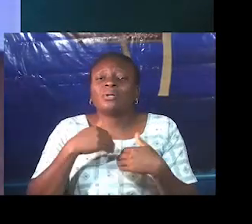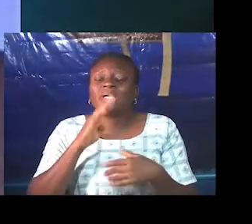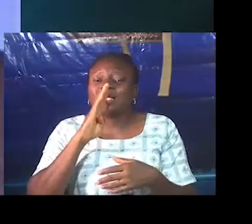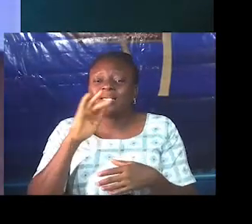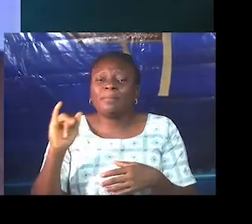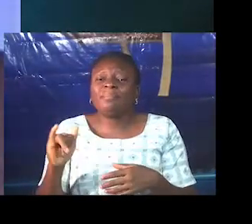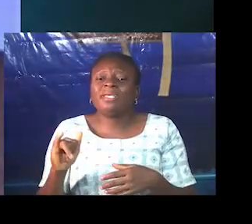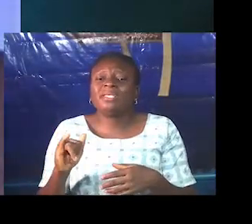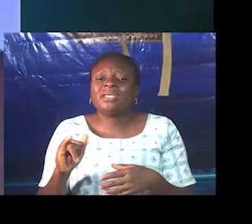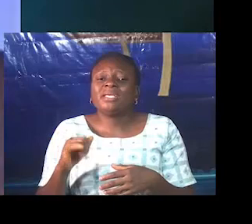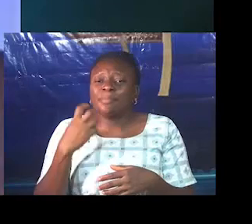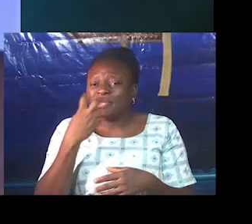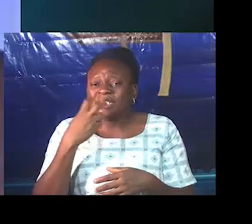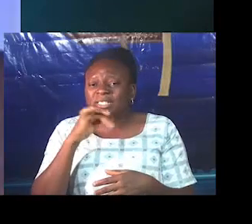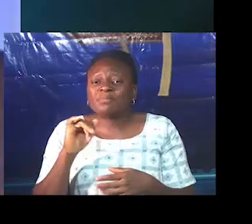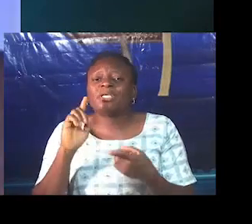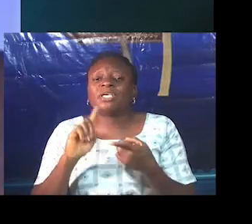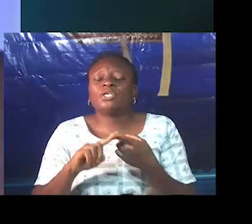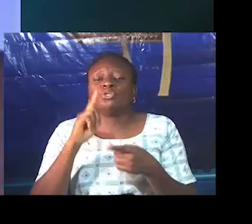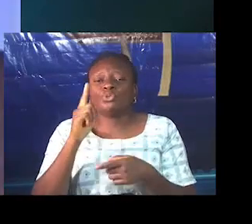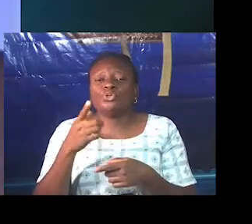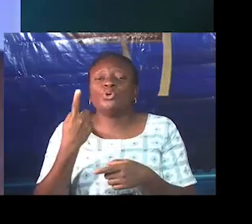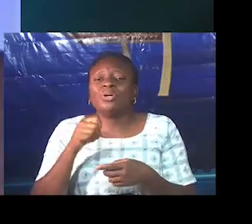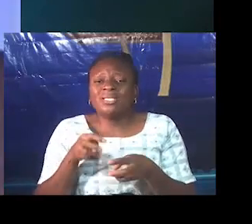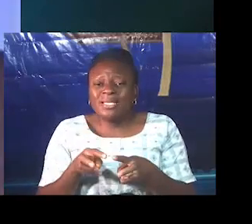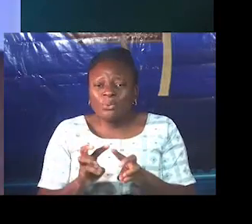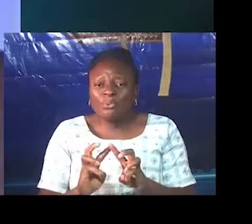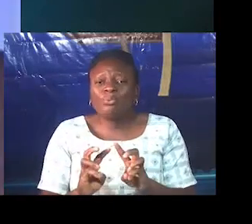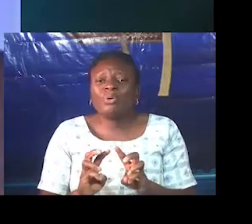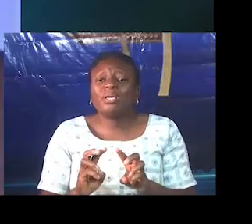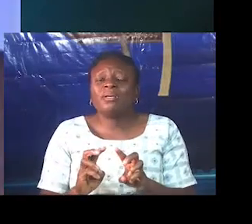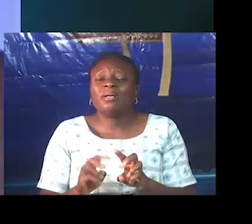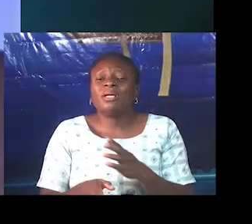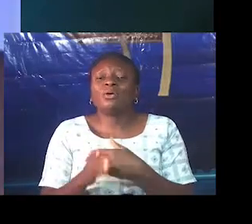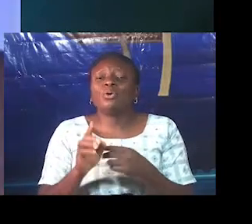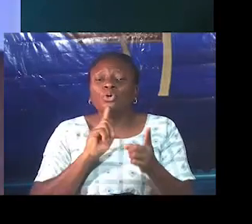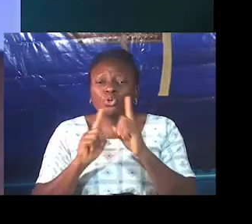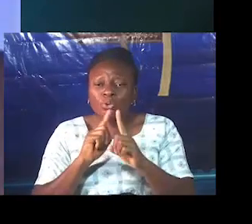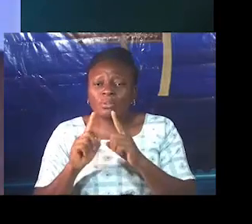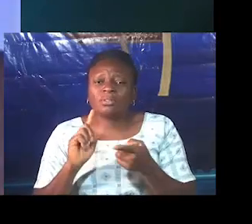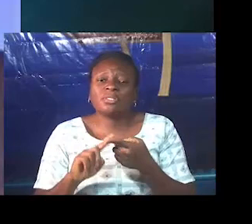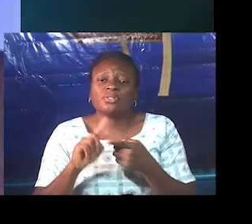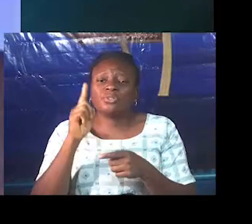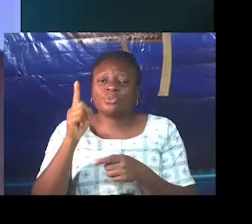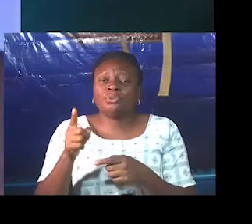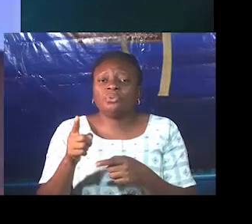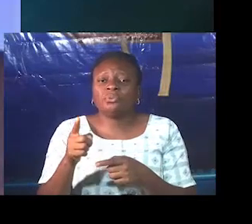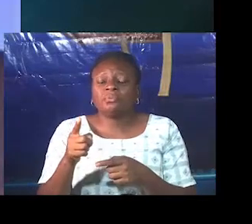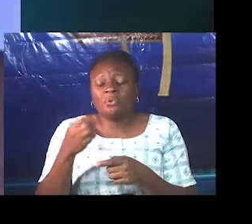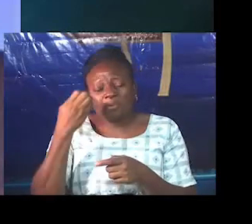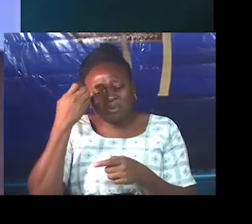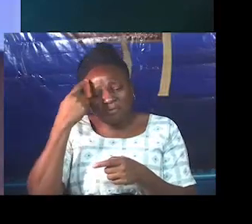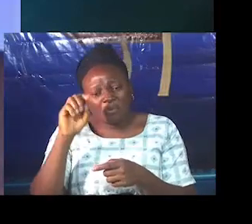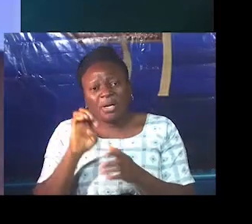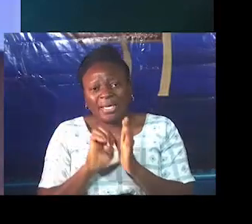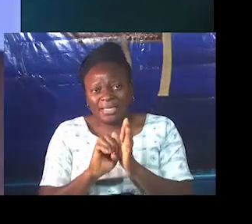little things, the way he has communicated with you, what he had used to direct you, for example, when you want to choose your